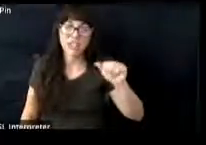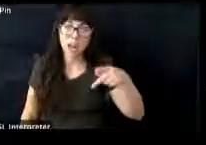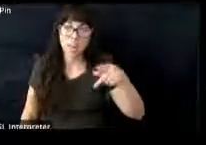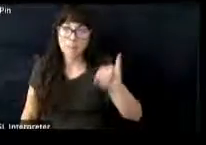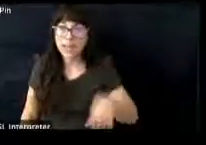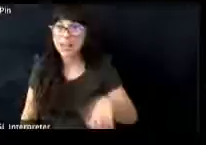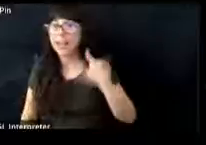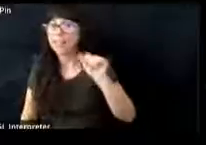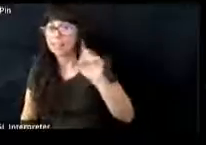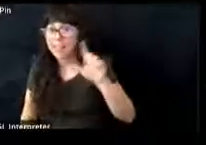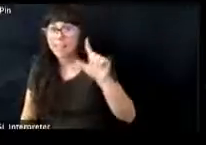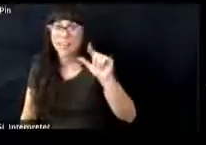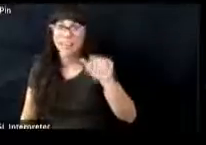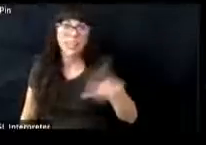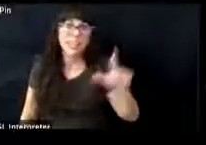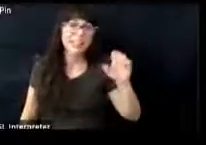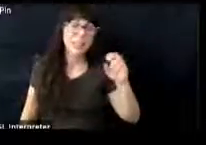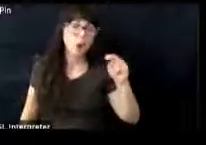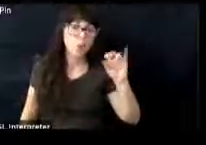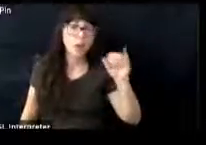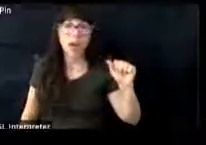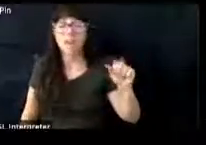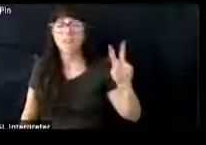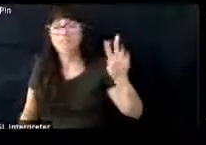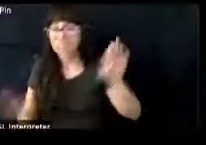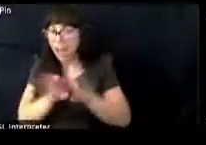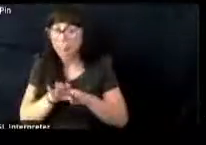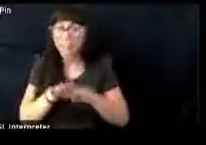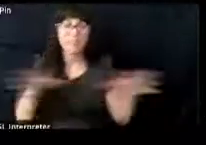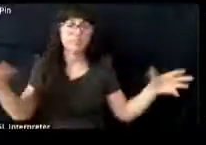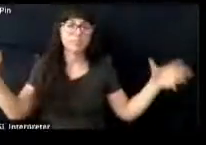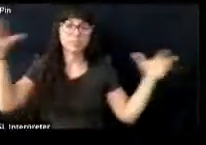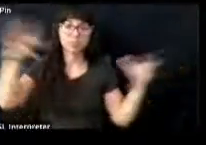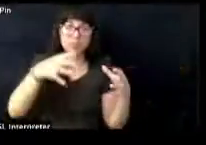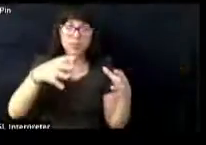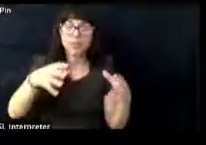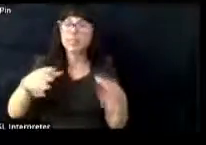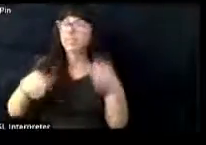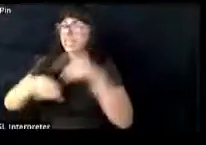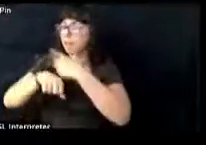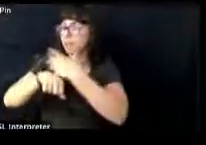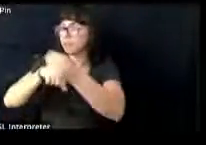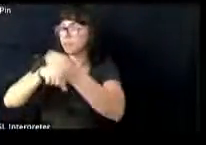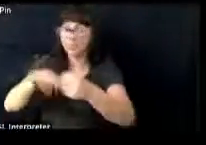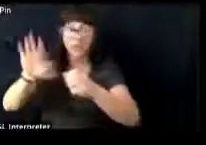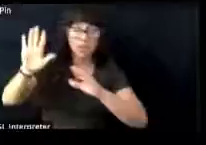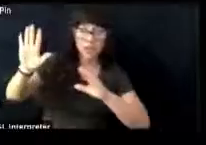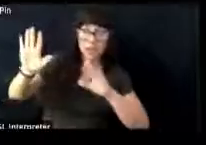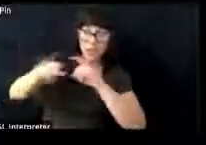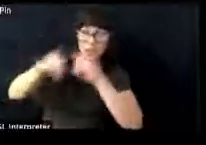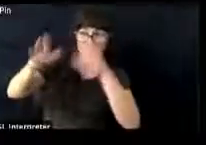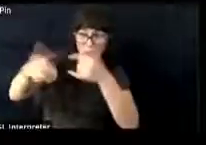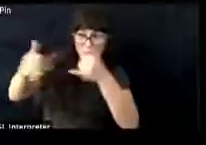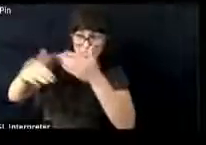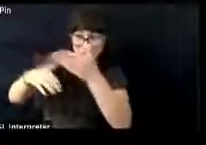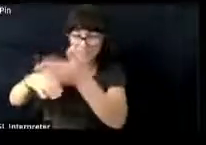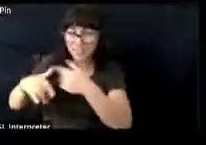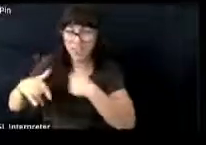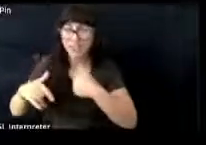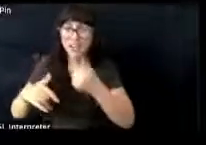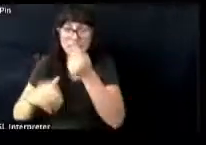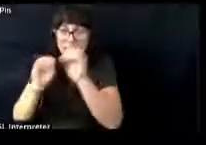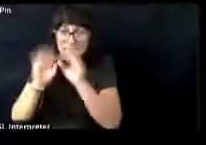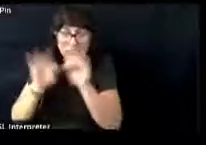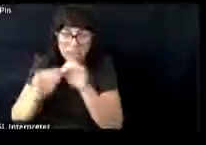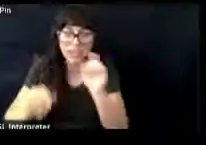all the way over to Leona Valley to be. Caller, if you're still there, I do have a